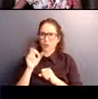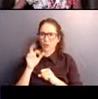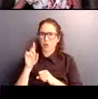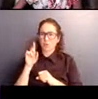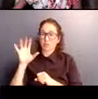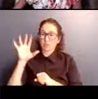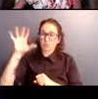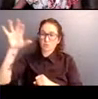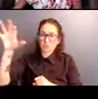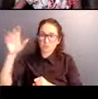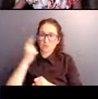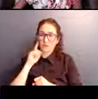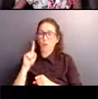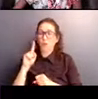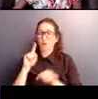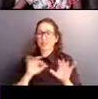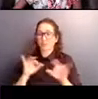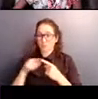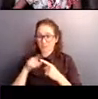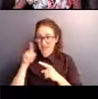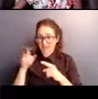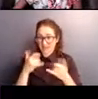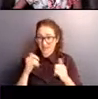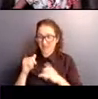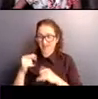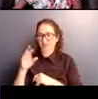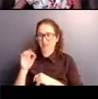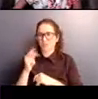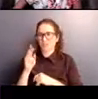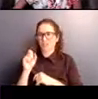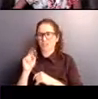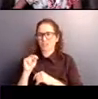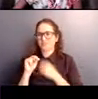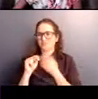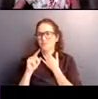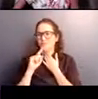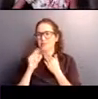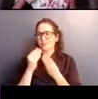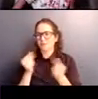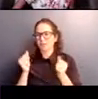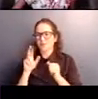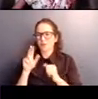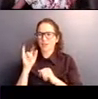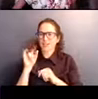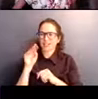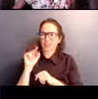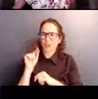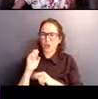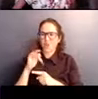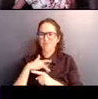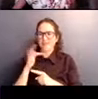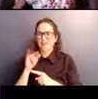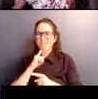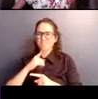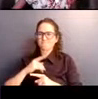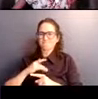instrument. And then as he played the instrument, the progression resolved to the tonic or home note. So he felt that sense of